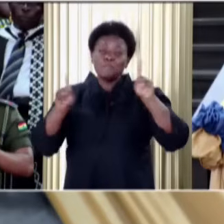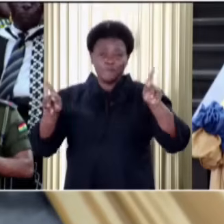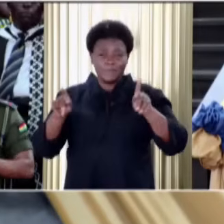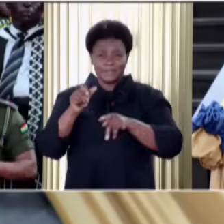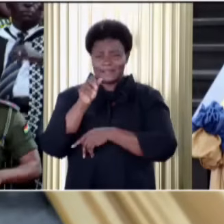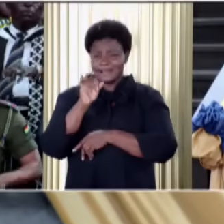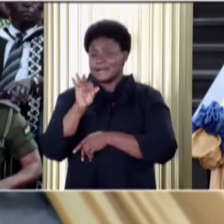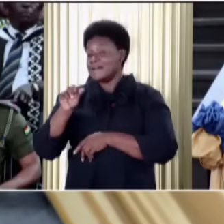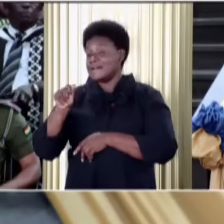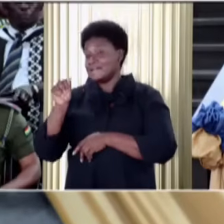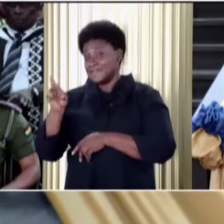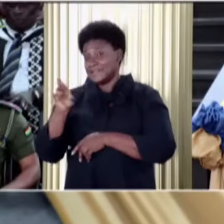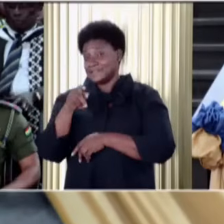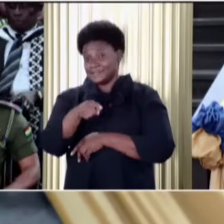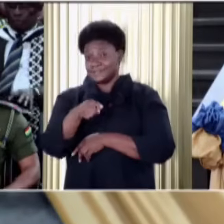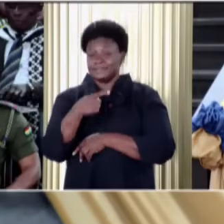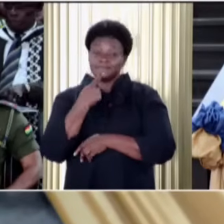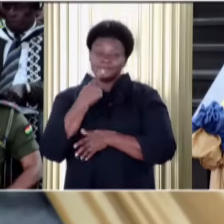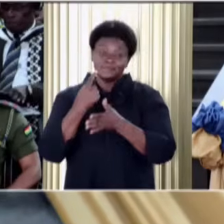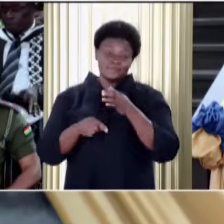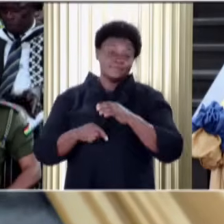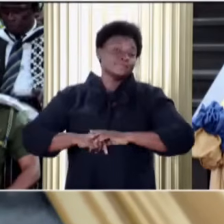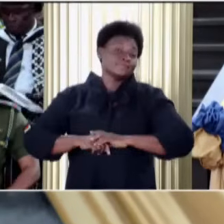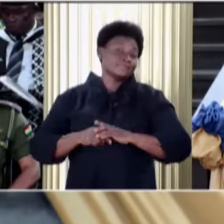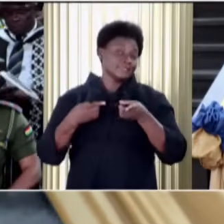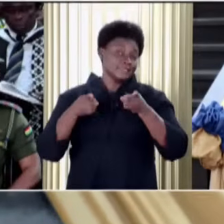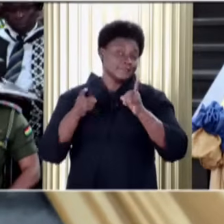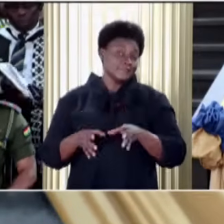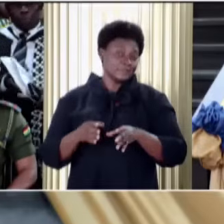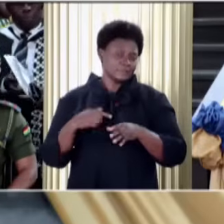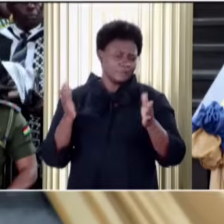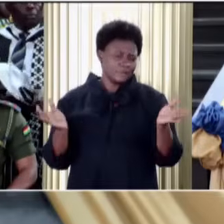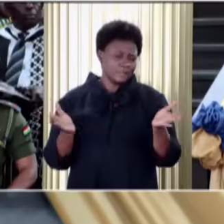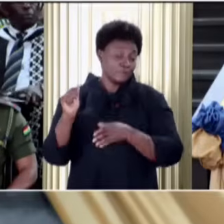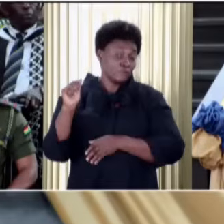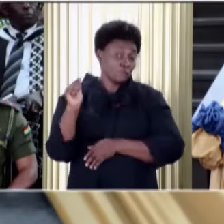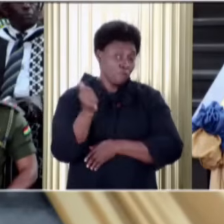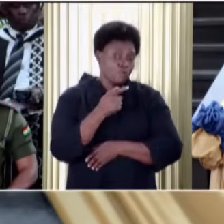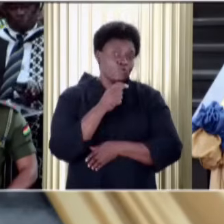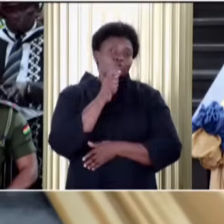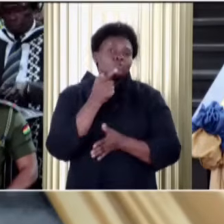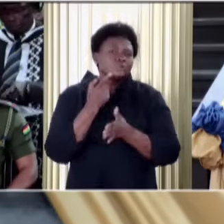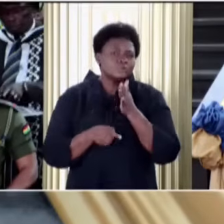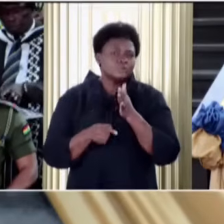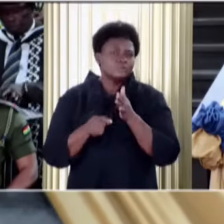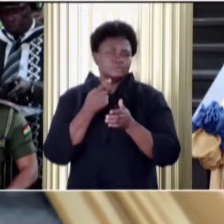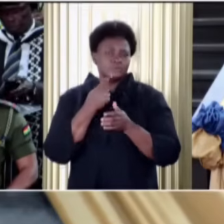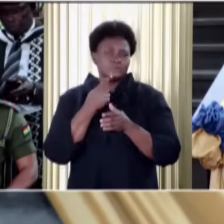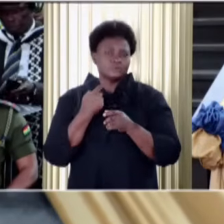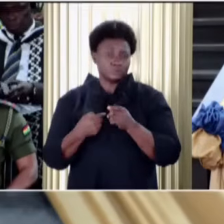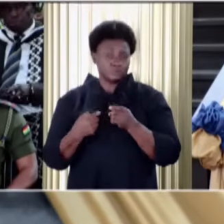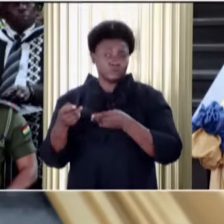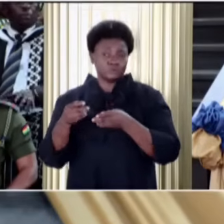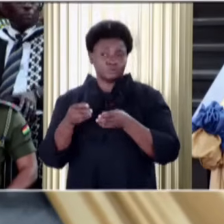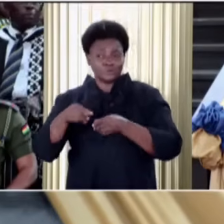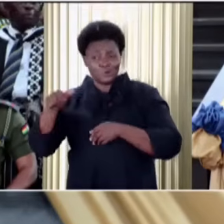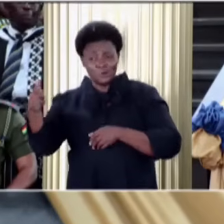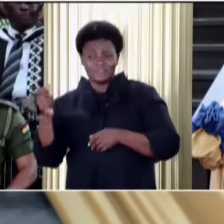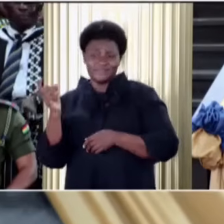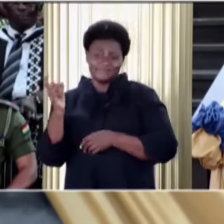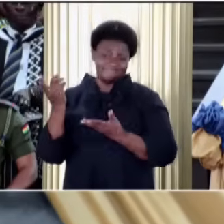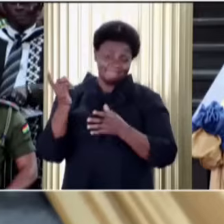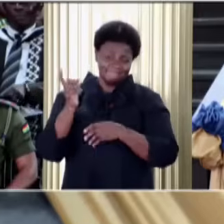accreditation cards with a stamp of the Public Affairs Directorate. We encourage you not to patronize the services of the roaming photographers